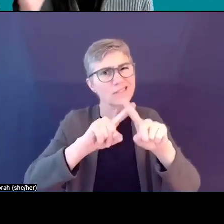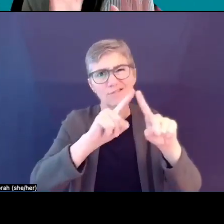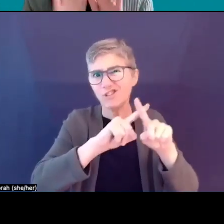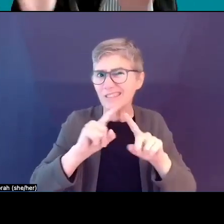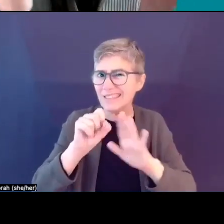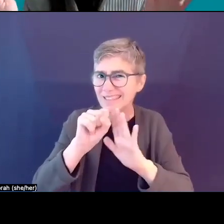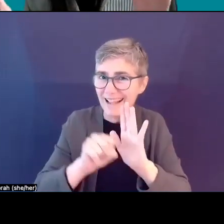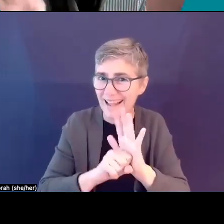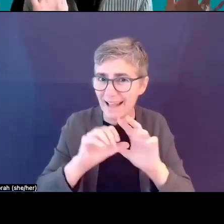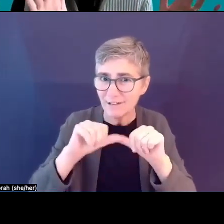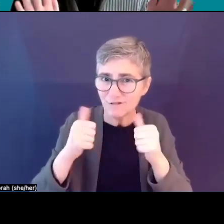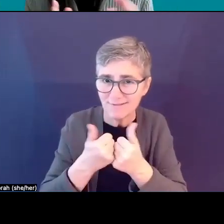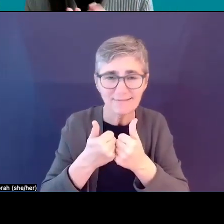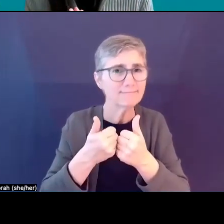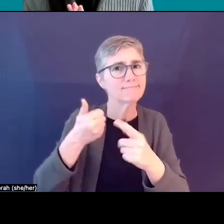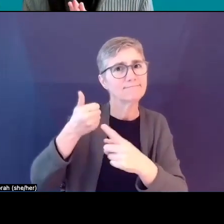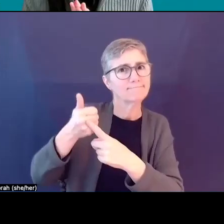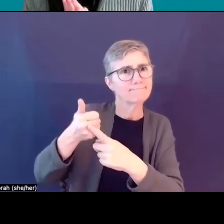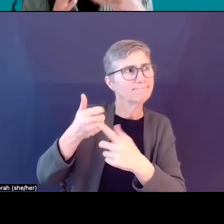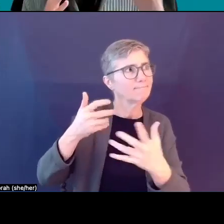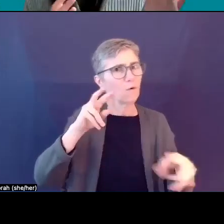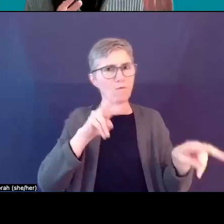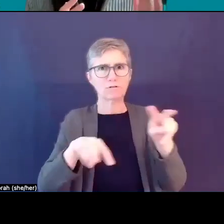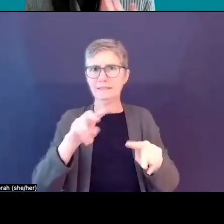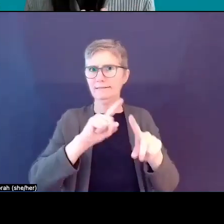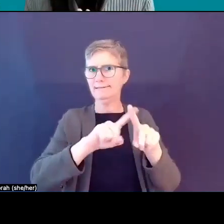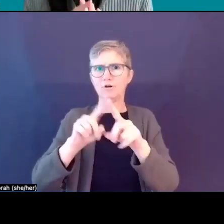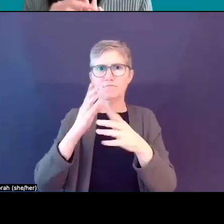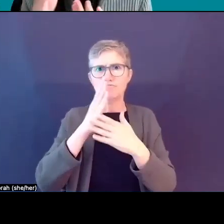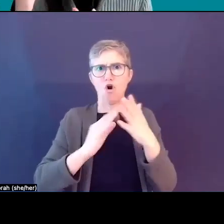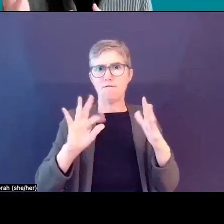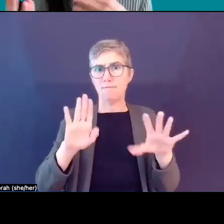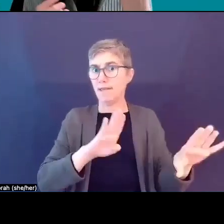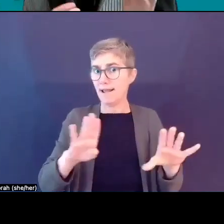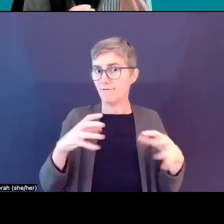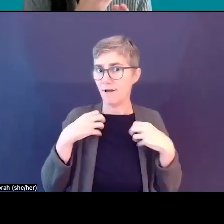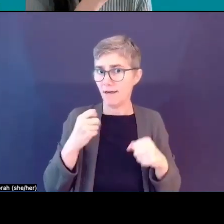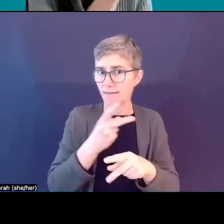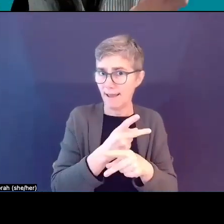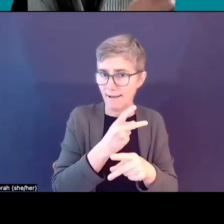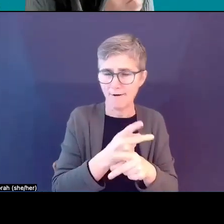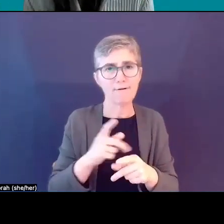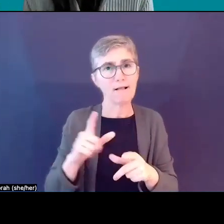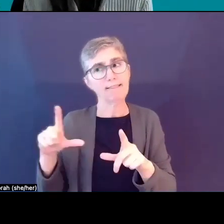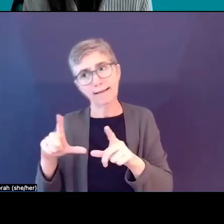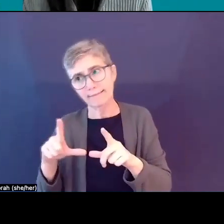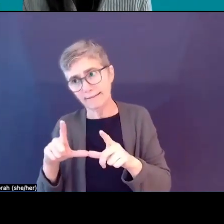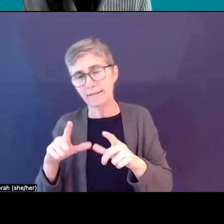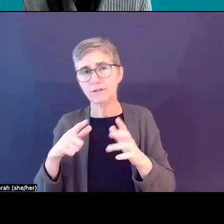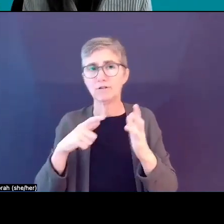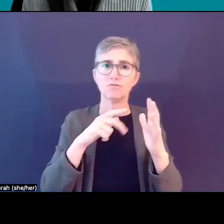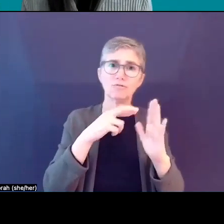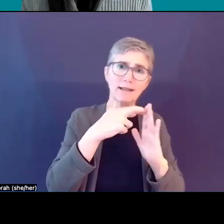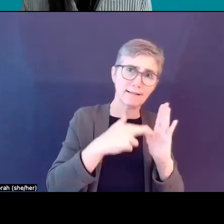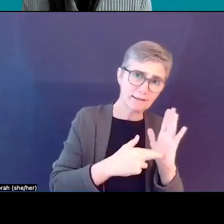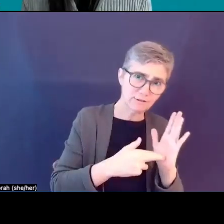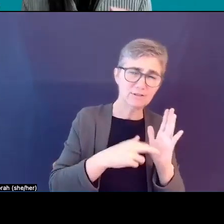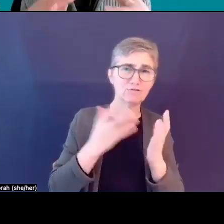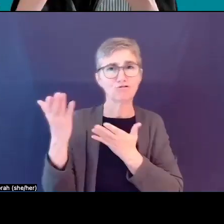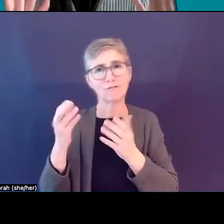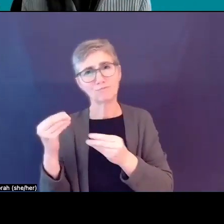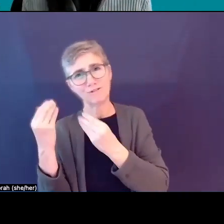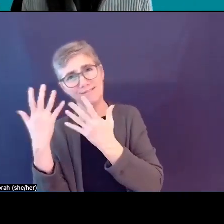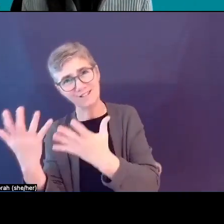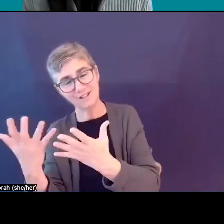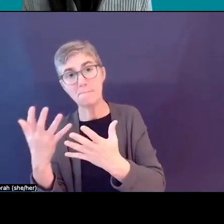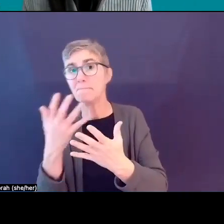that oversee various aspects of behavioral health care, from licensing, regulations, service provision,